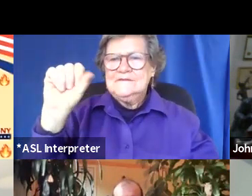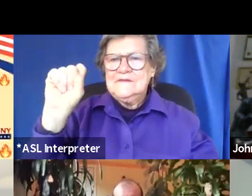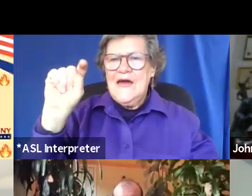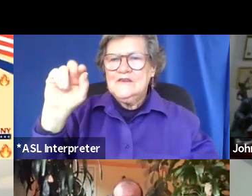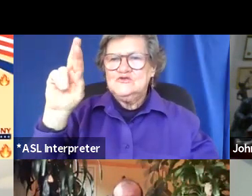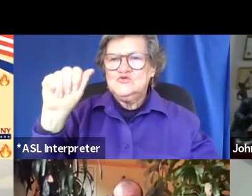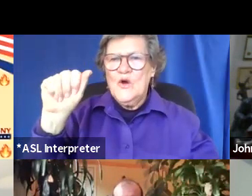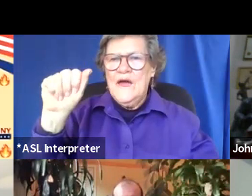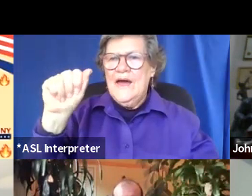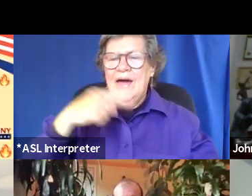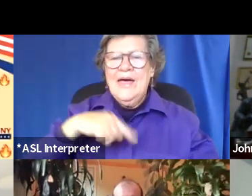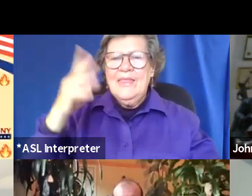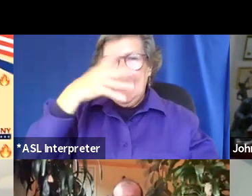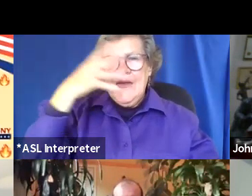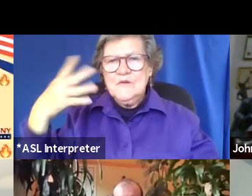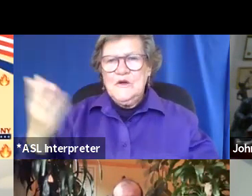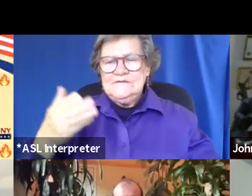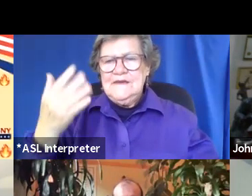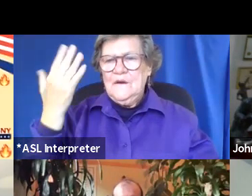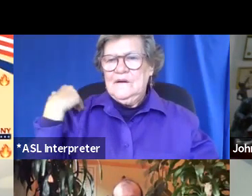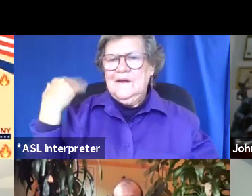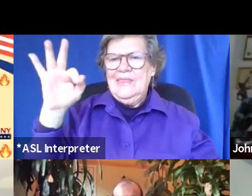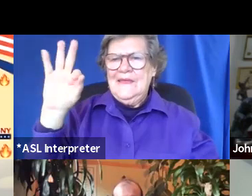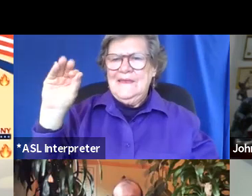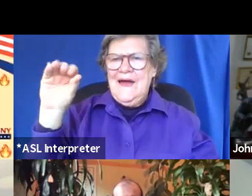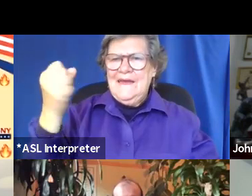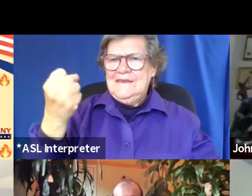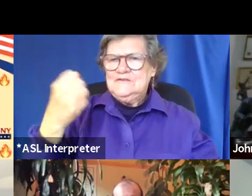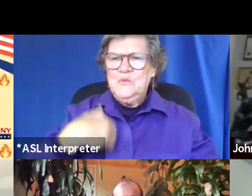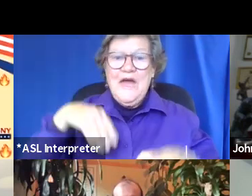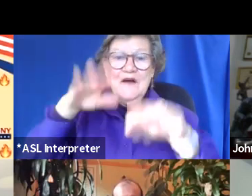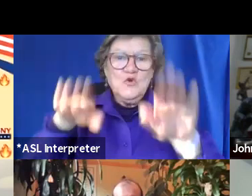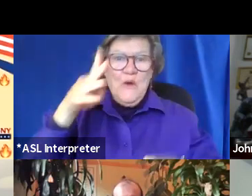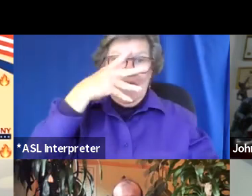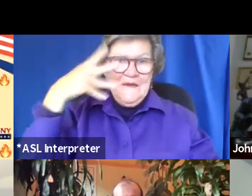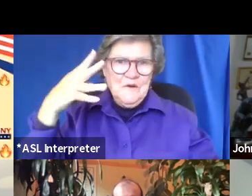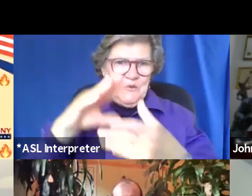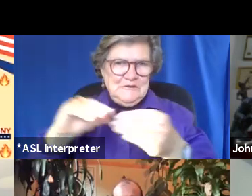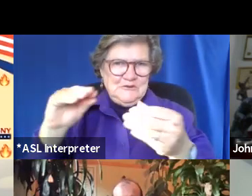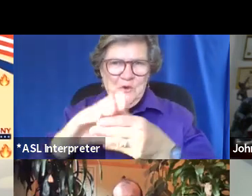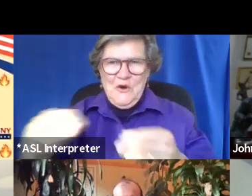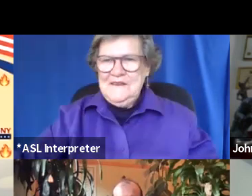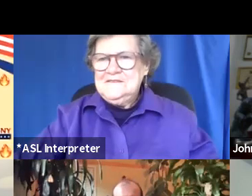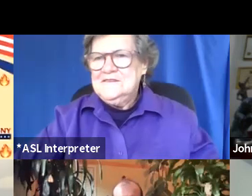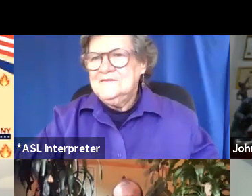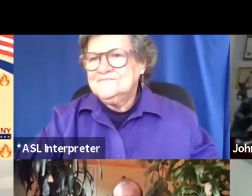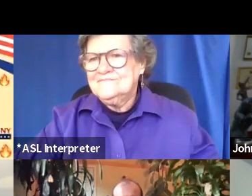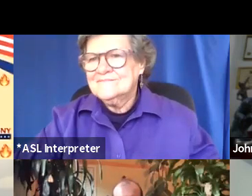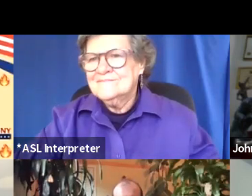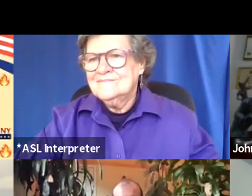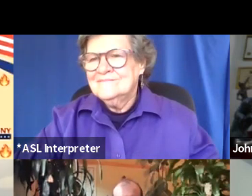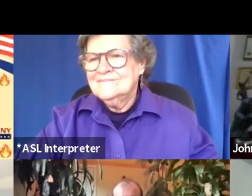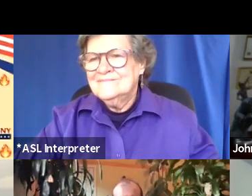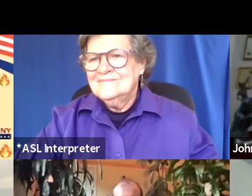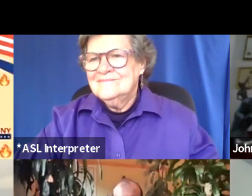are immigrants. They immigrated here in the 90s. We all have that great immigrant story, so I love it. And if you can all get out of the way. I'm running because, again, I